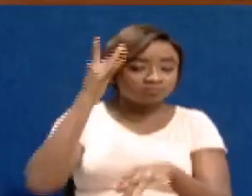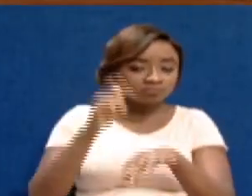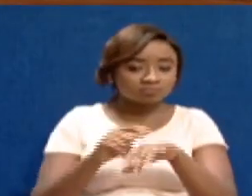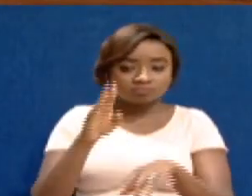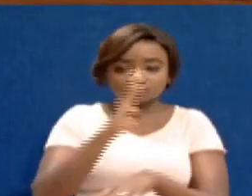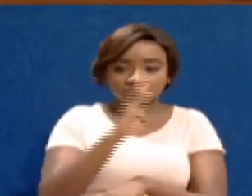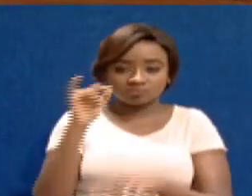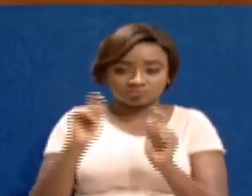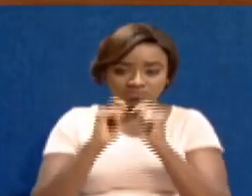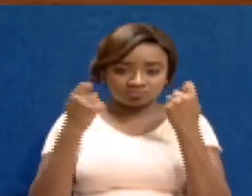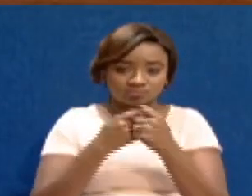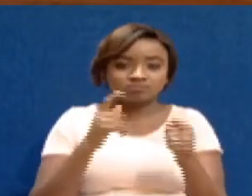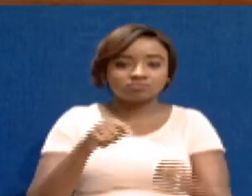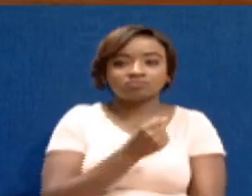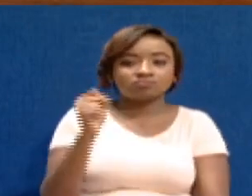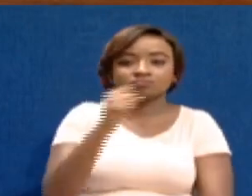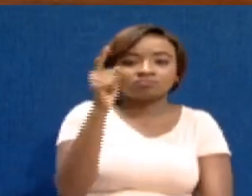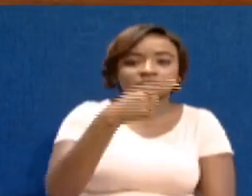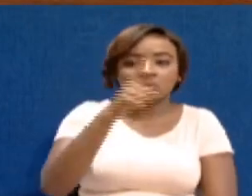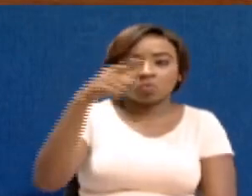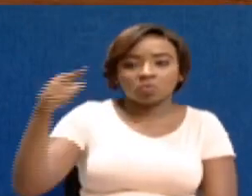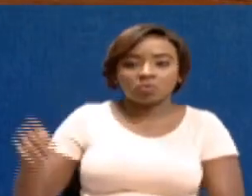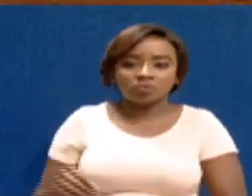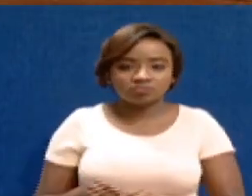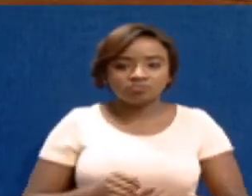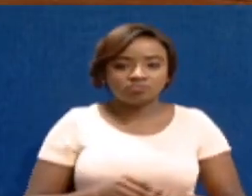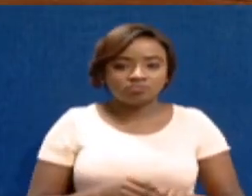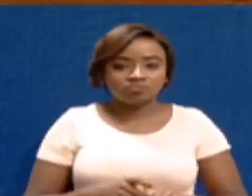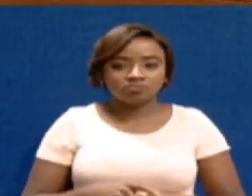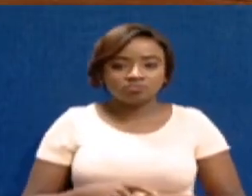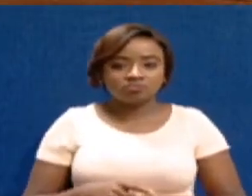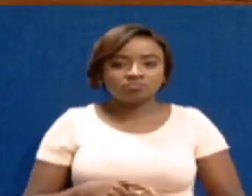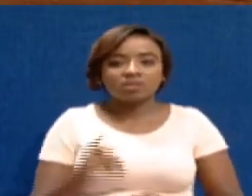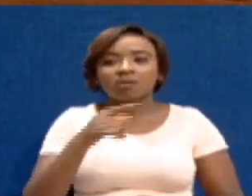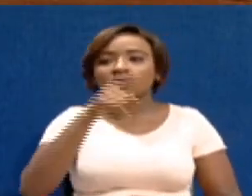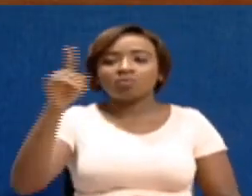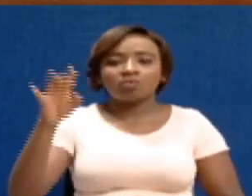go to a court of law and you file an application, you're allowed to